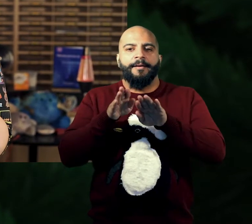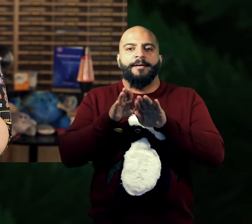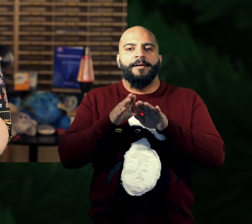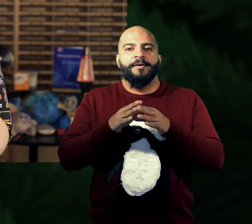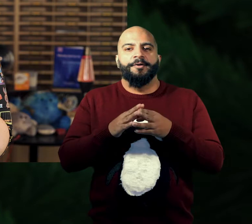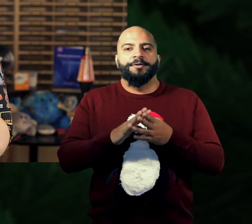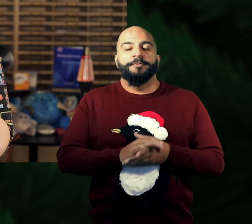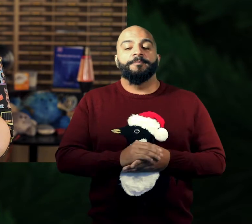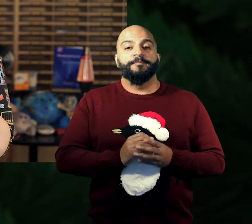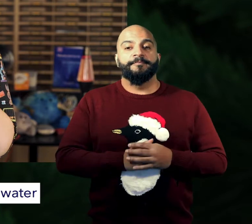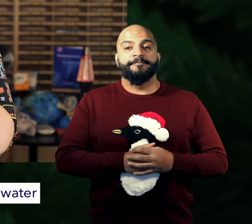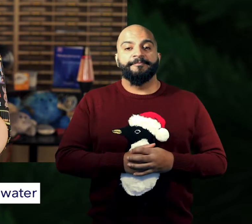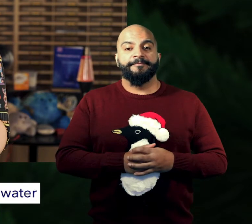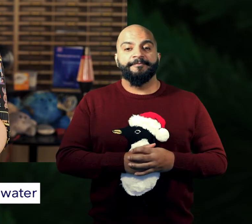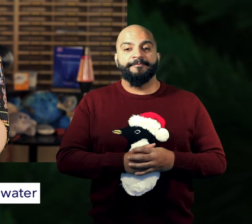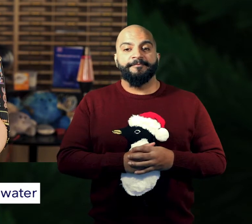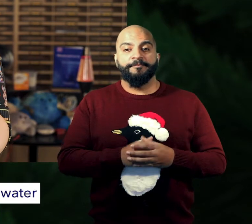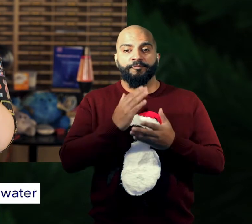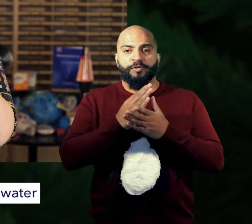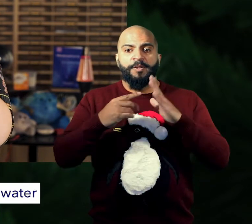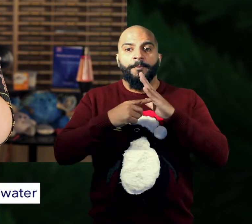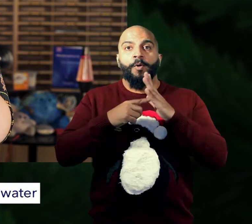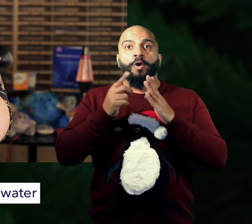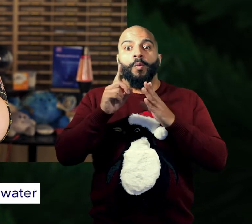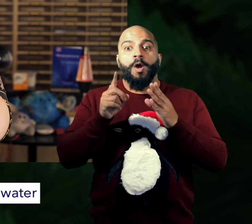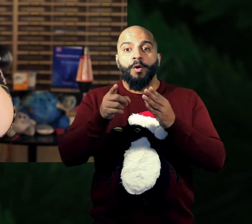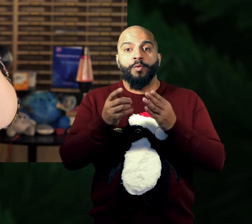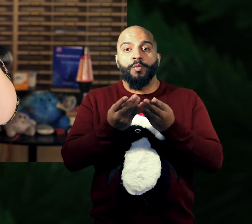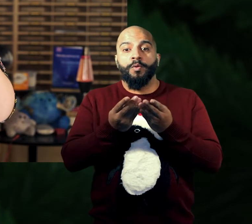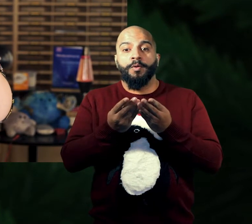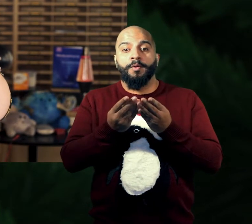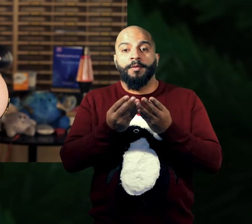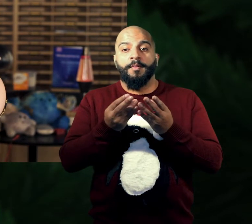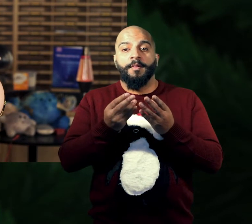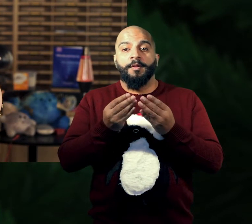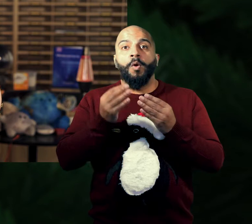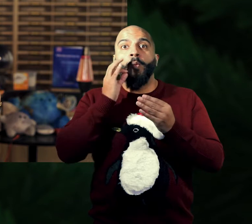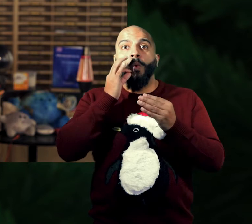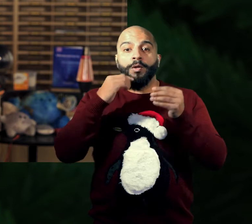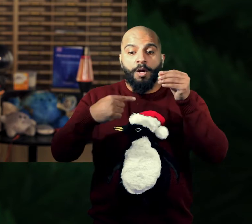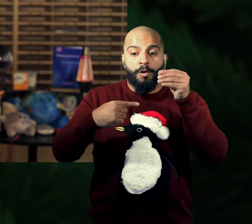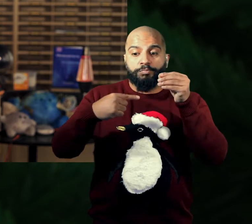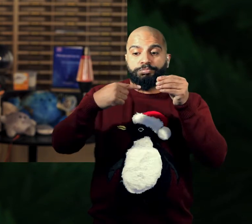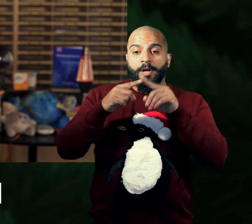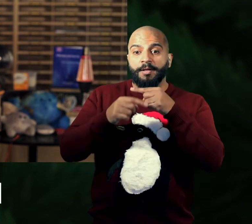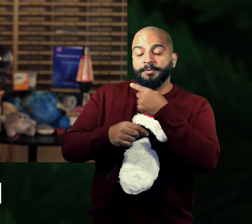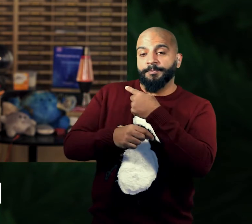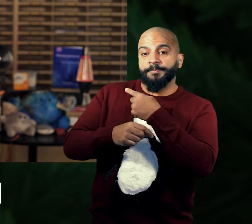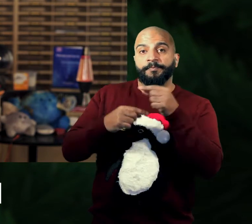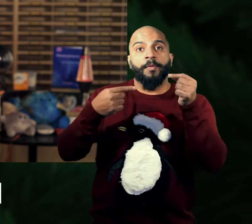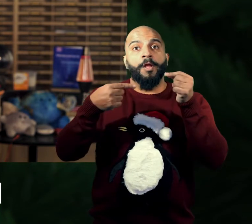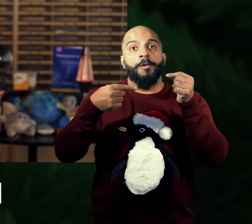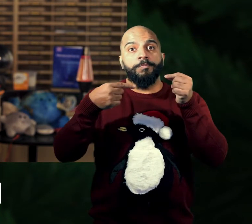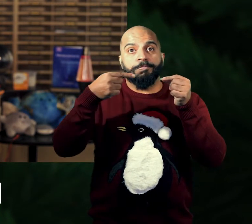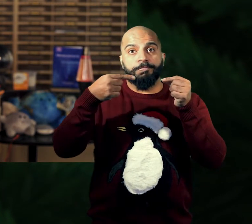bottom. It's really important that when you put it in water, the water is below the pencil line, so don't do it